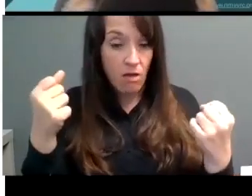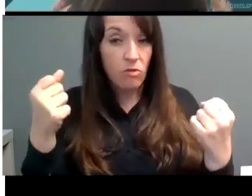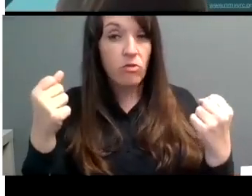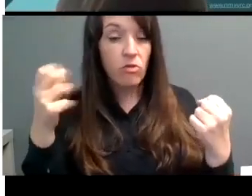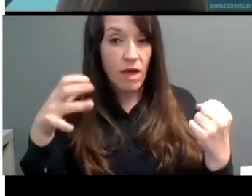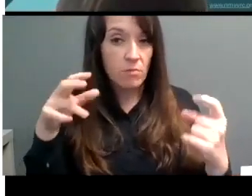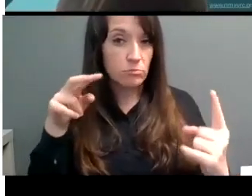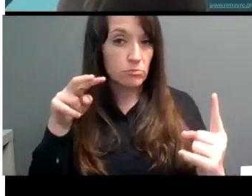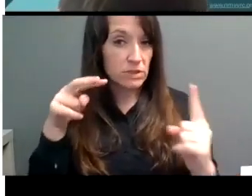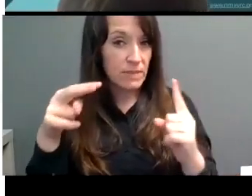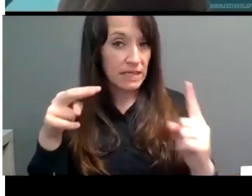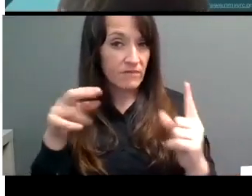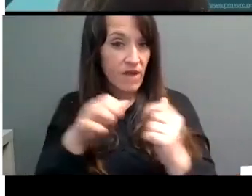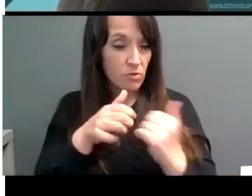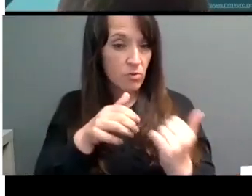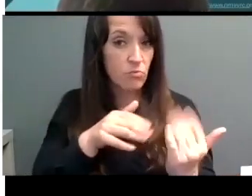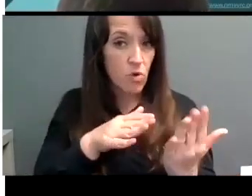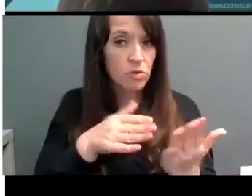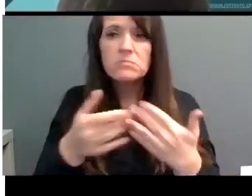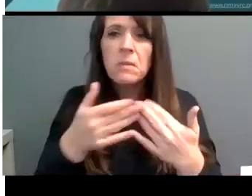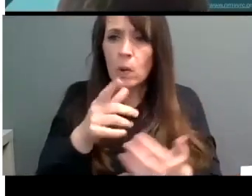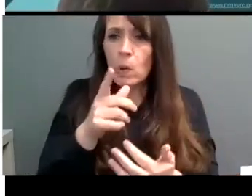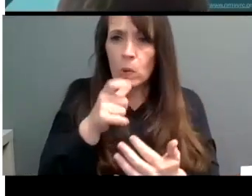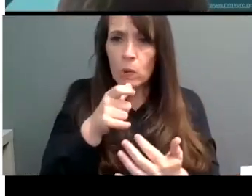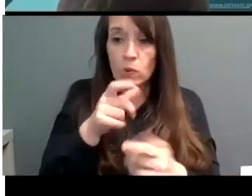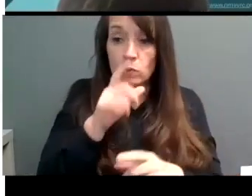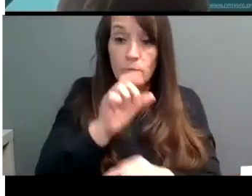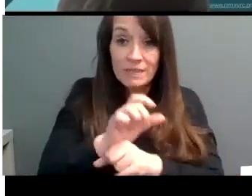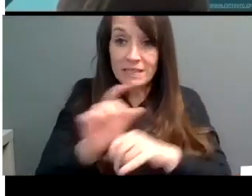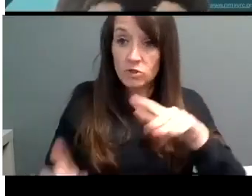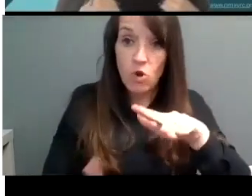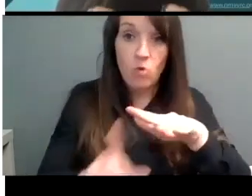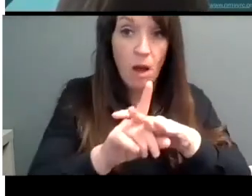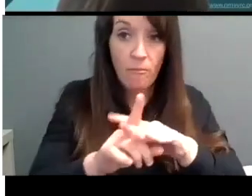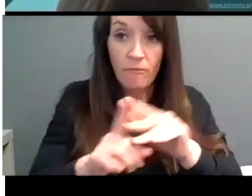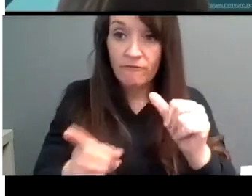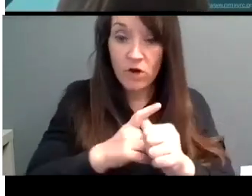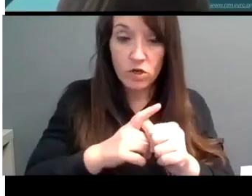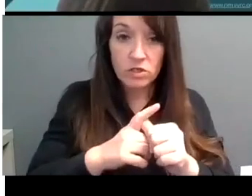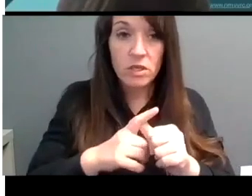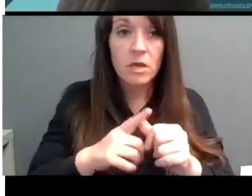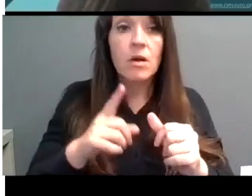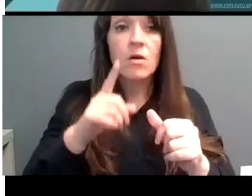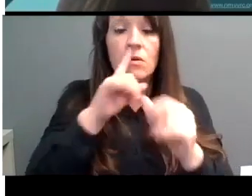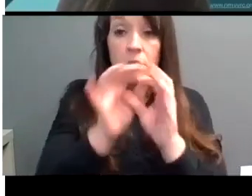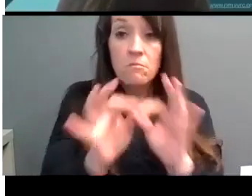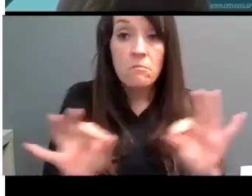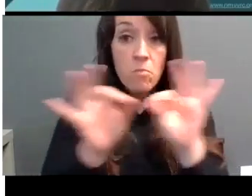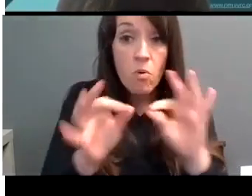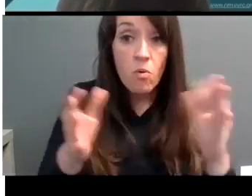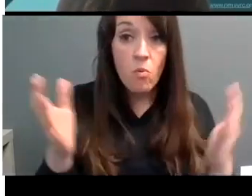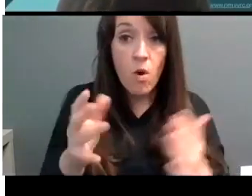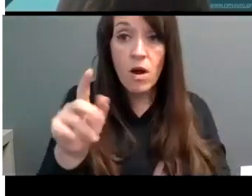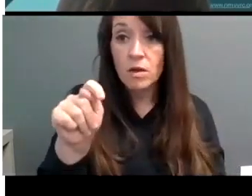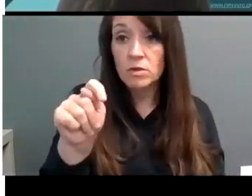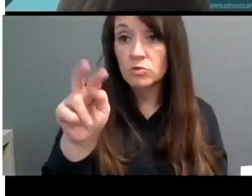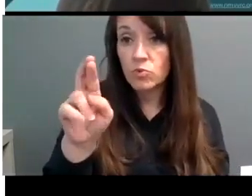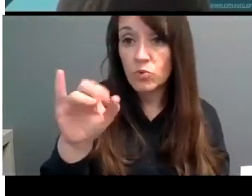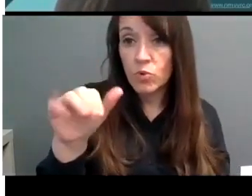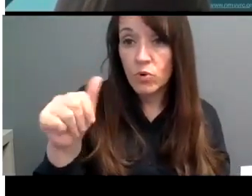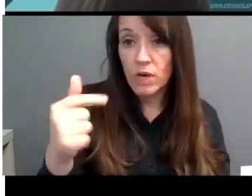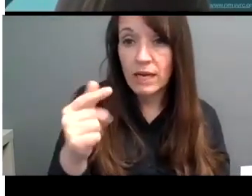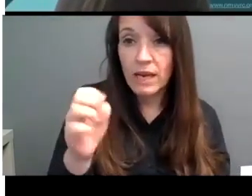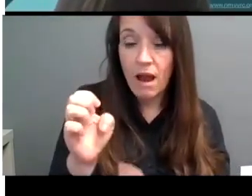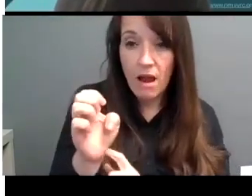But regardless of who it is providing the services right at first, what is really needed is triaging those needs.